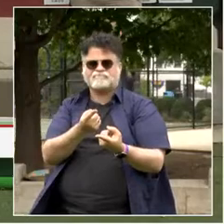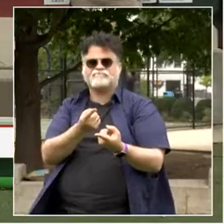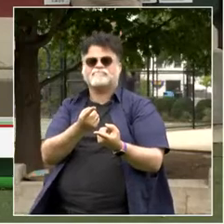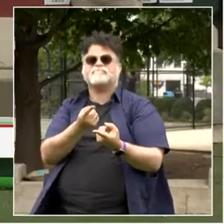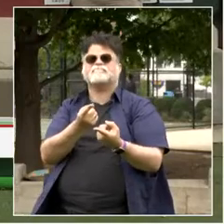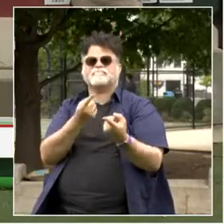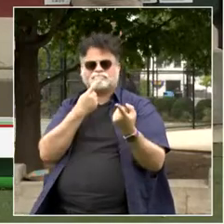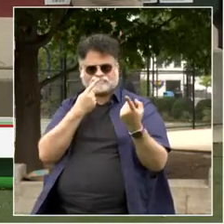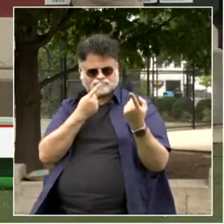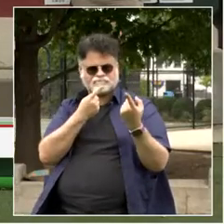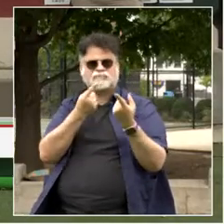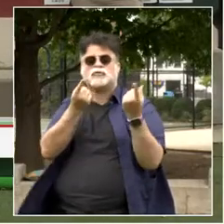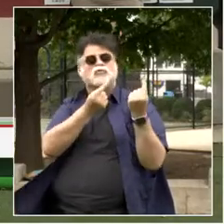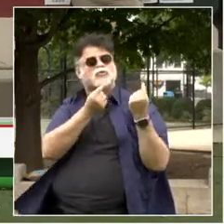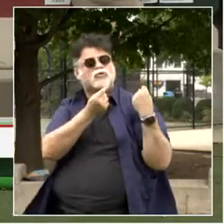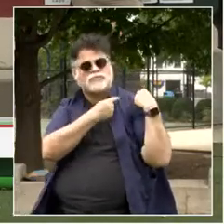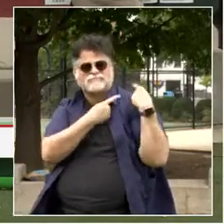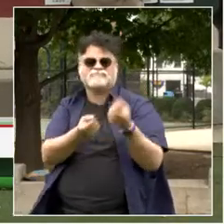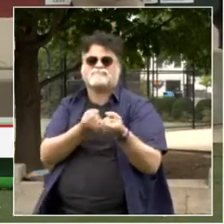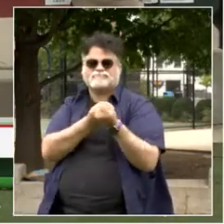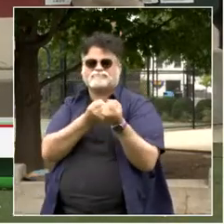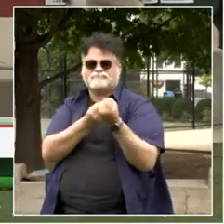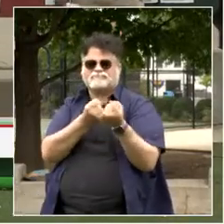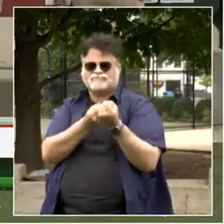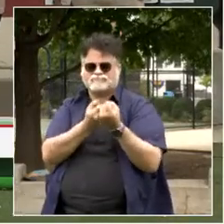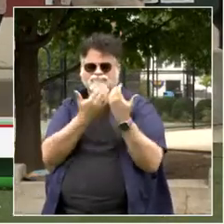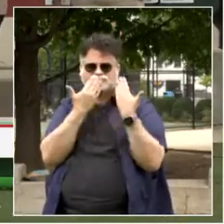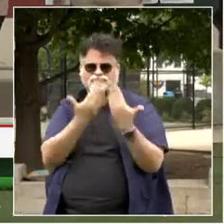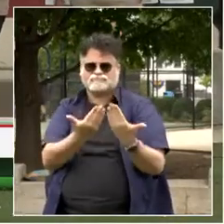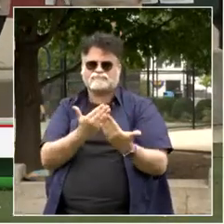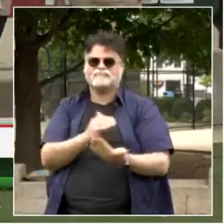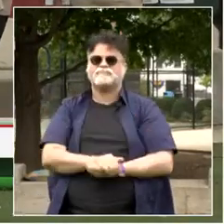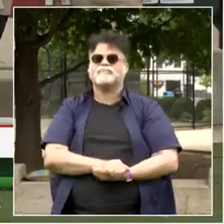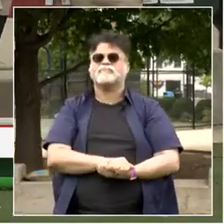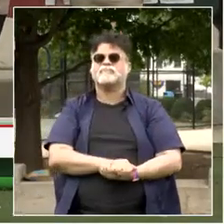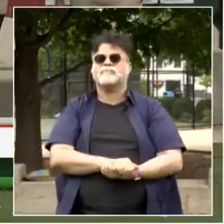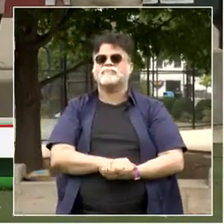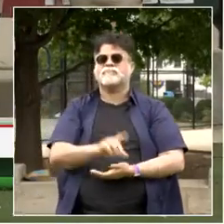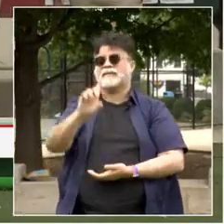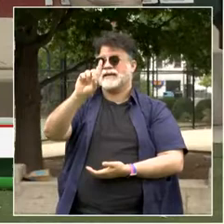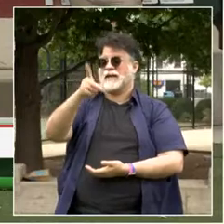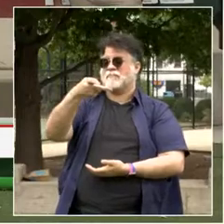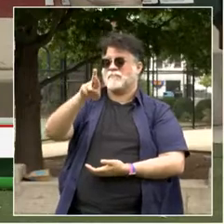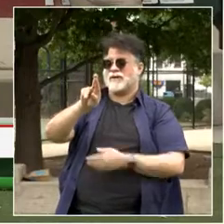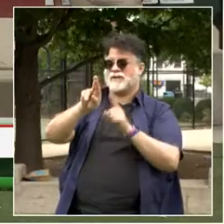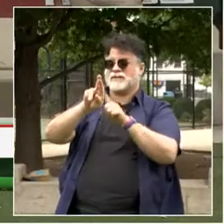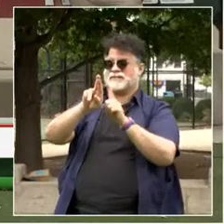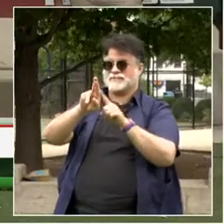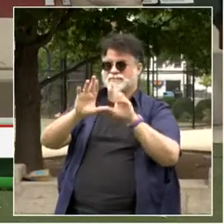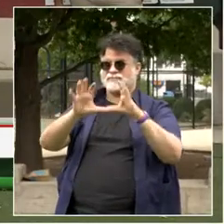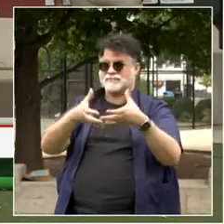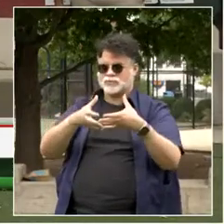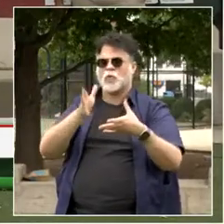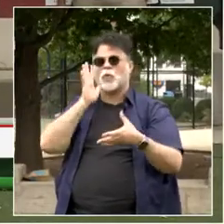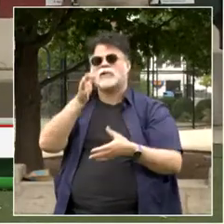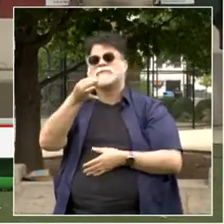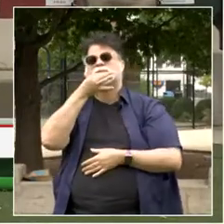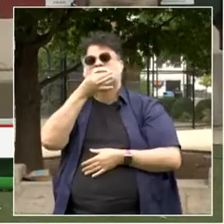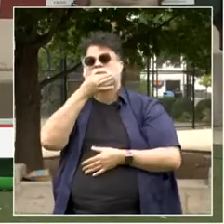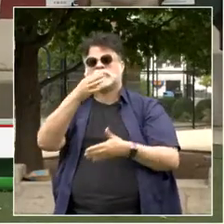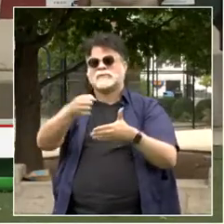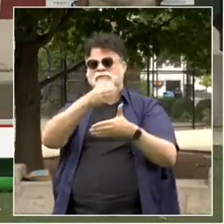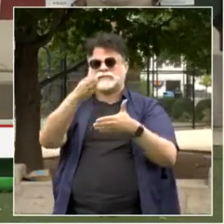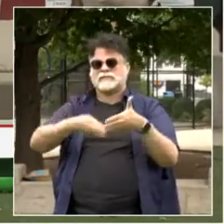DPR, we're excited about this facility and about what it'll offer this neighborhood upon completion. And this is just one example of